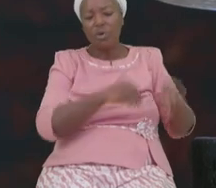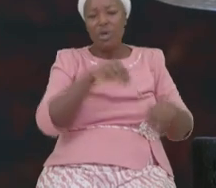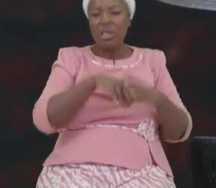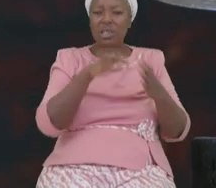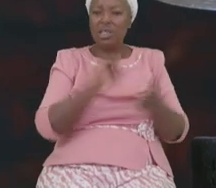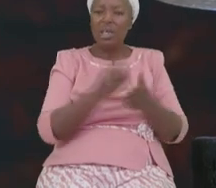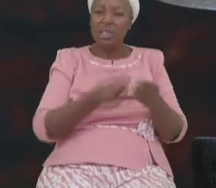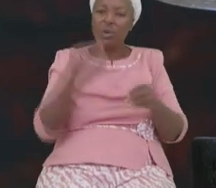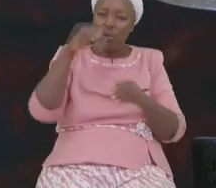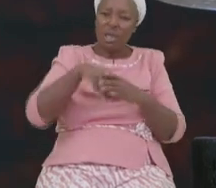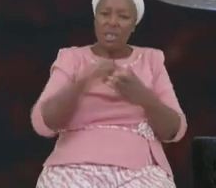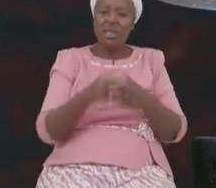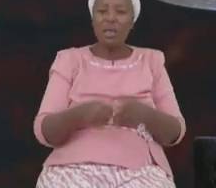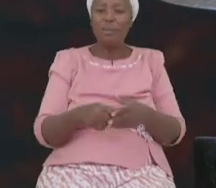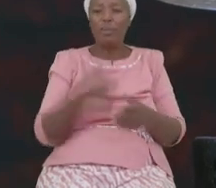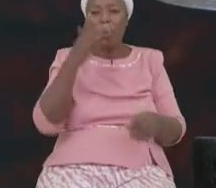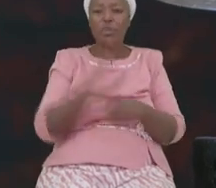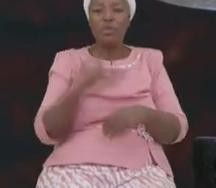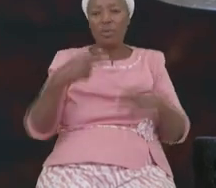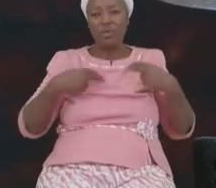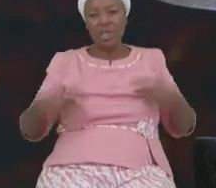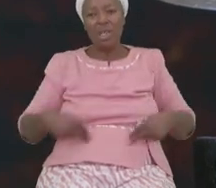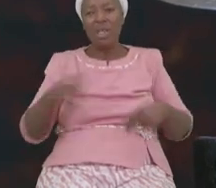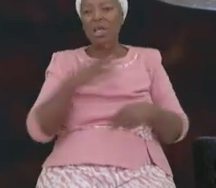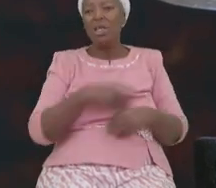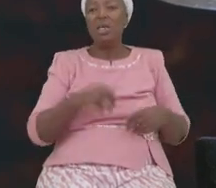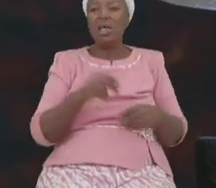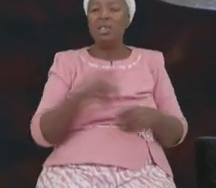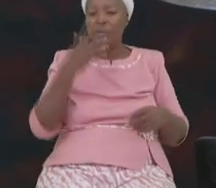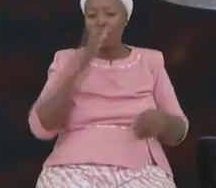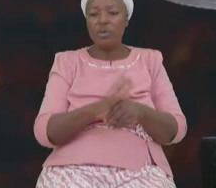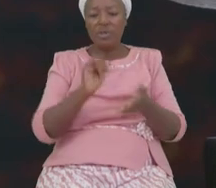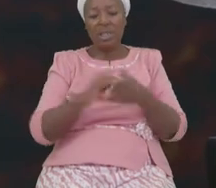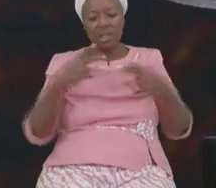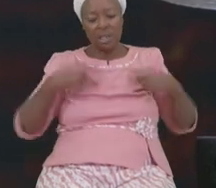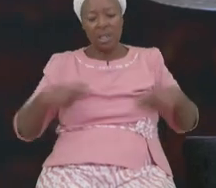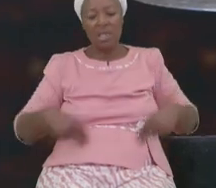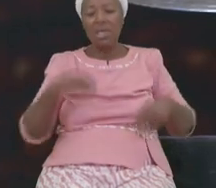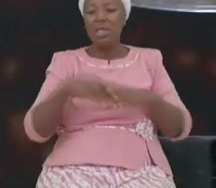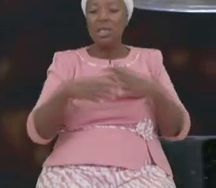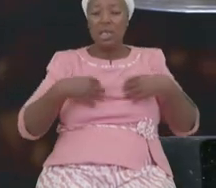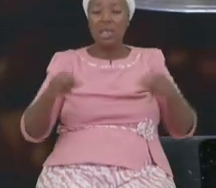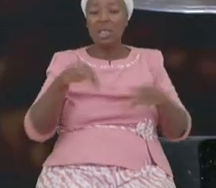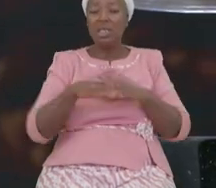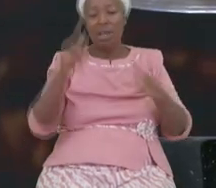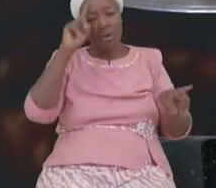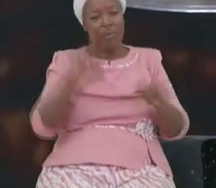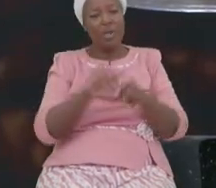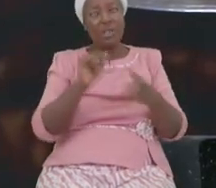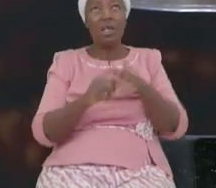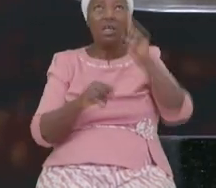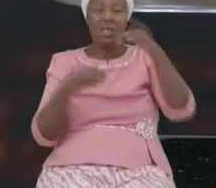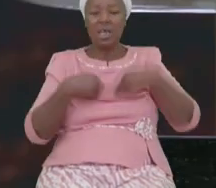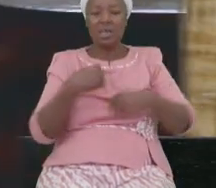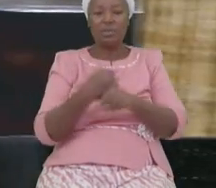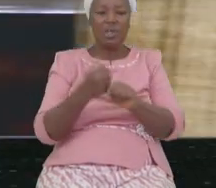and the performance of that healing in the covenant he has made. Look at this in Deuteronomy chapter 7.